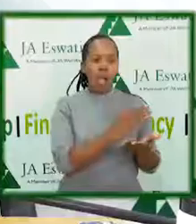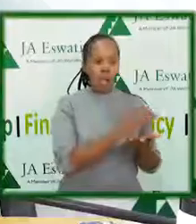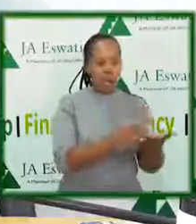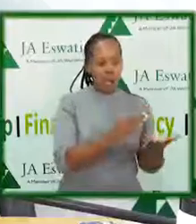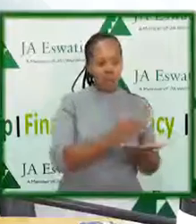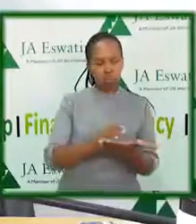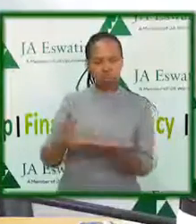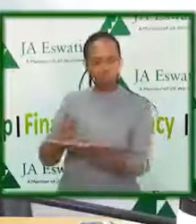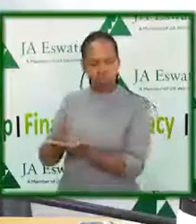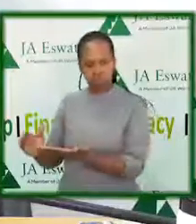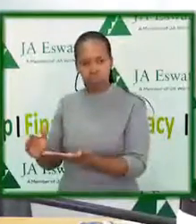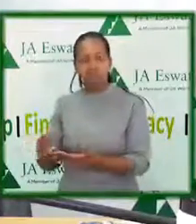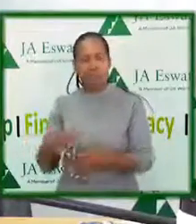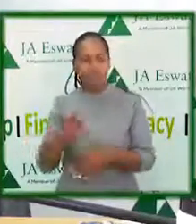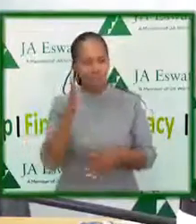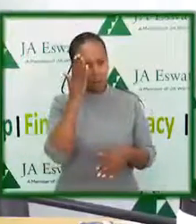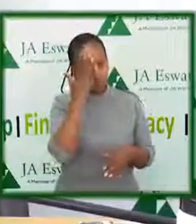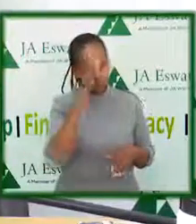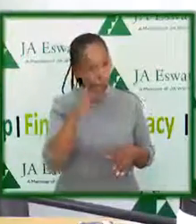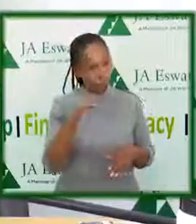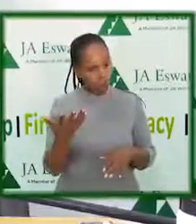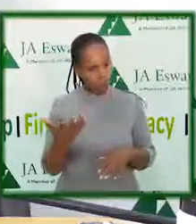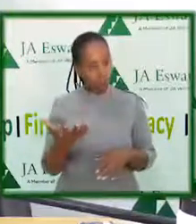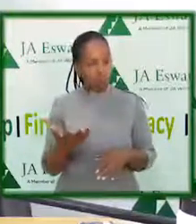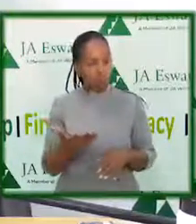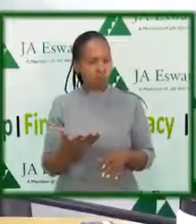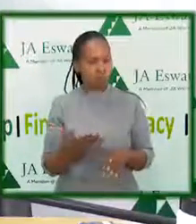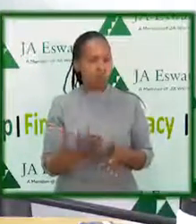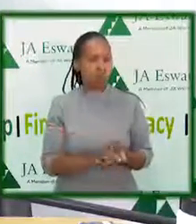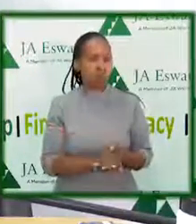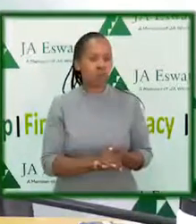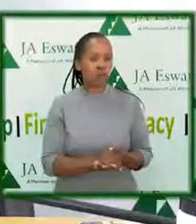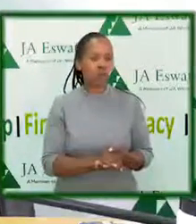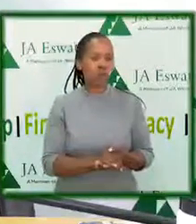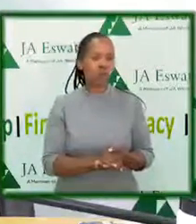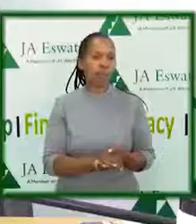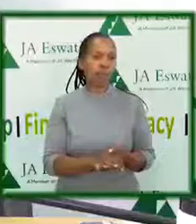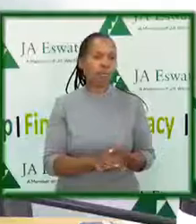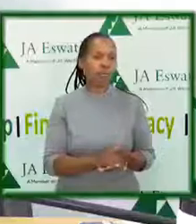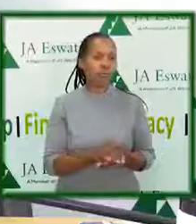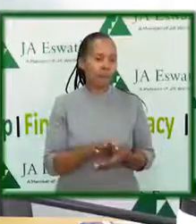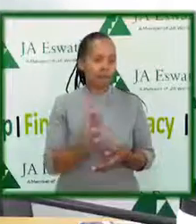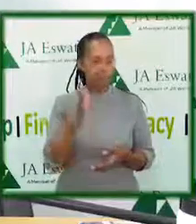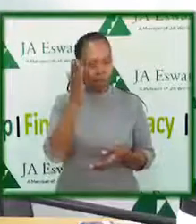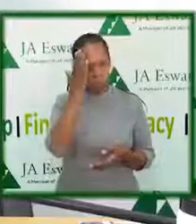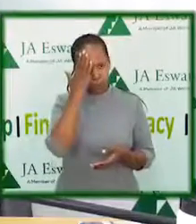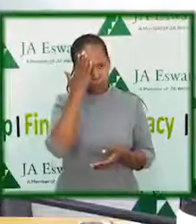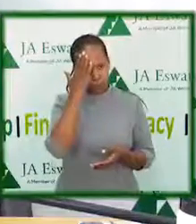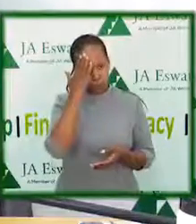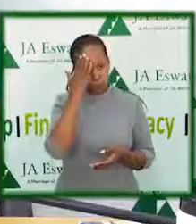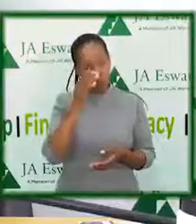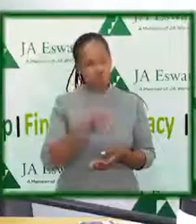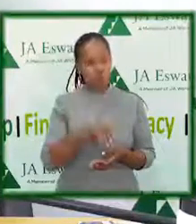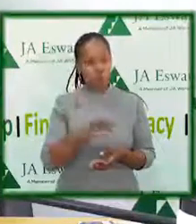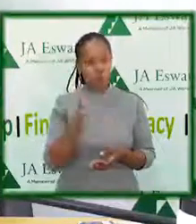think from here you can be able to select your product. But please do take note of this. Don't go with